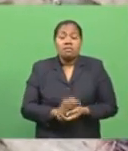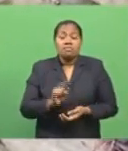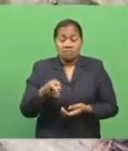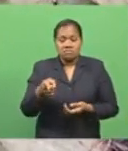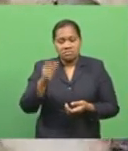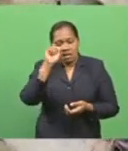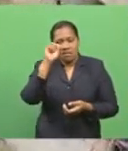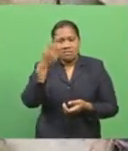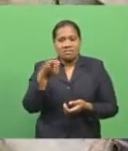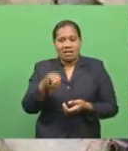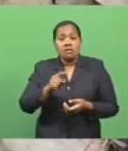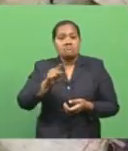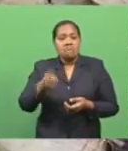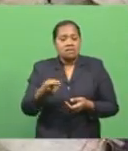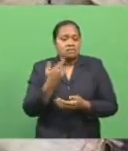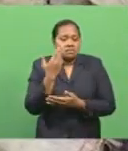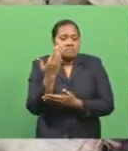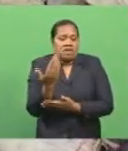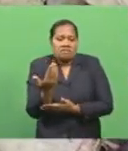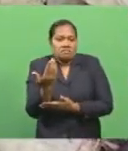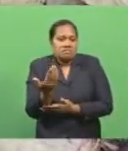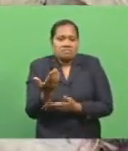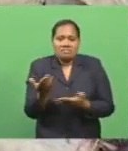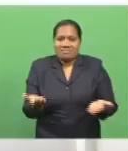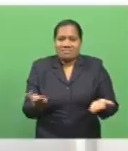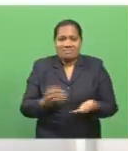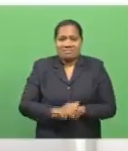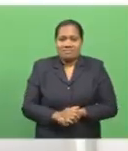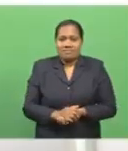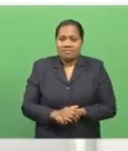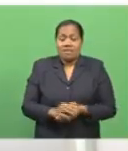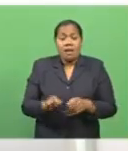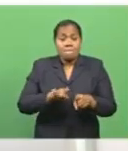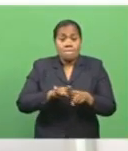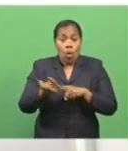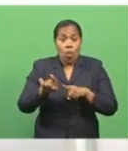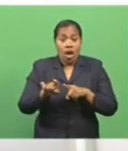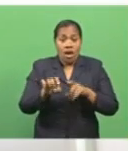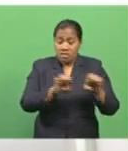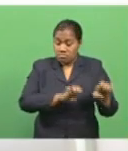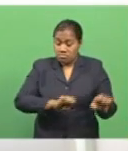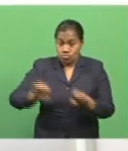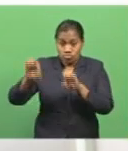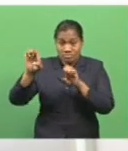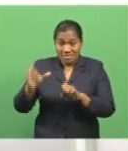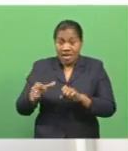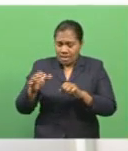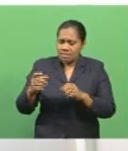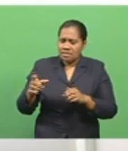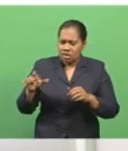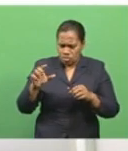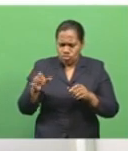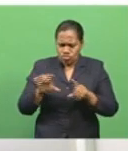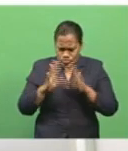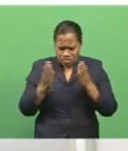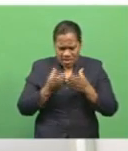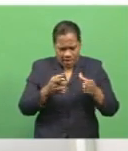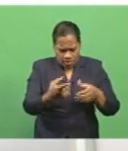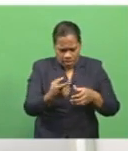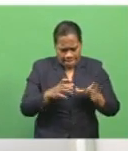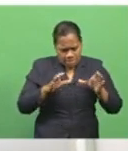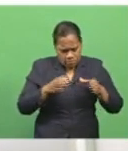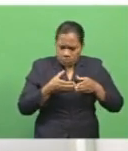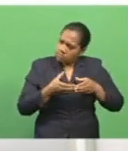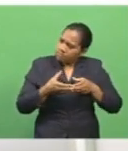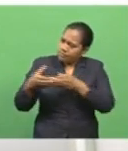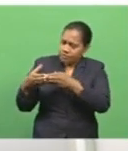all dependent on the volume. More exporters can come together, then the freight charges can come down.